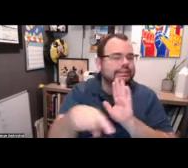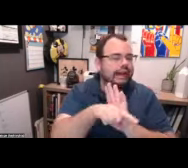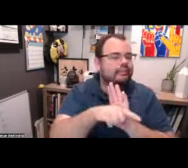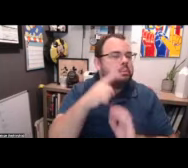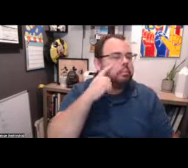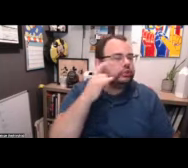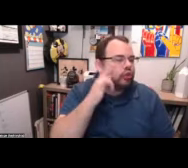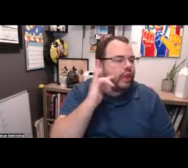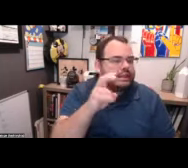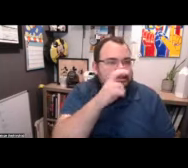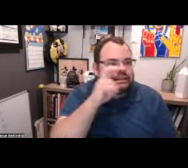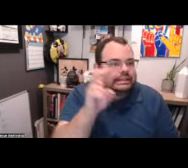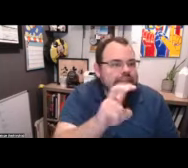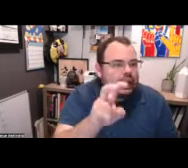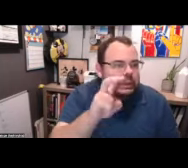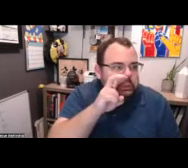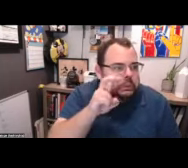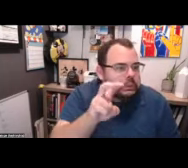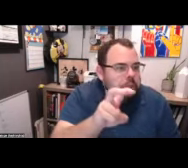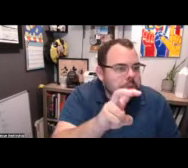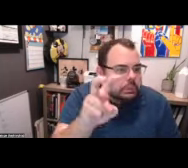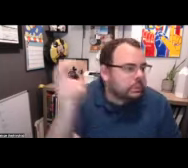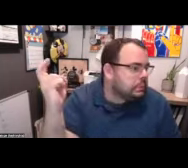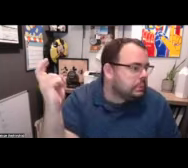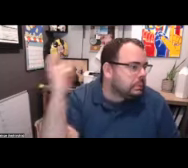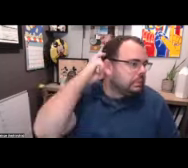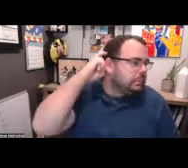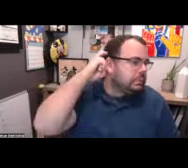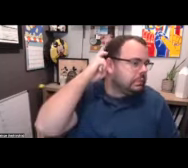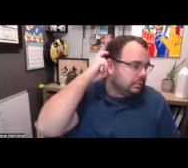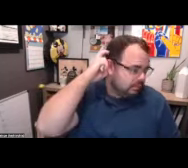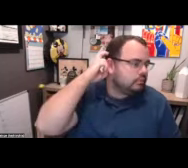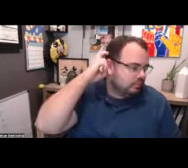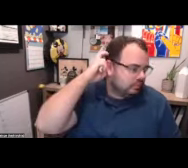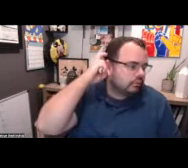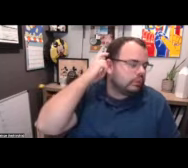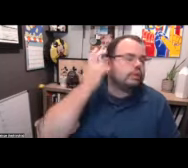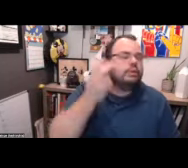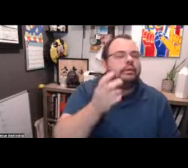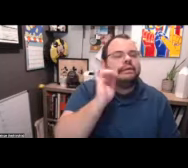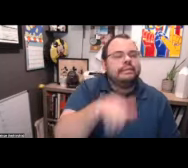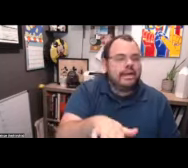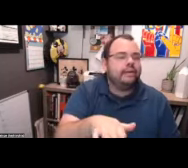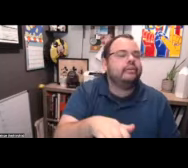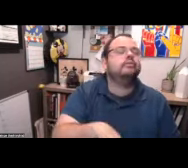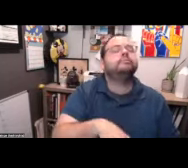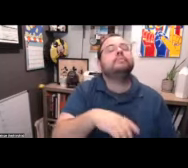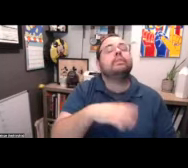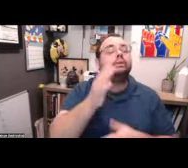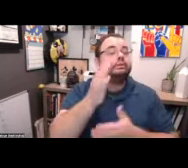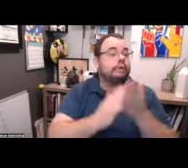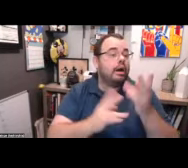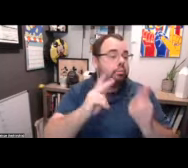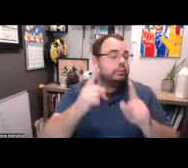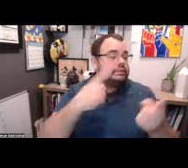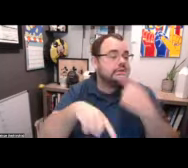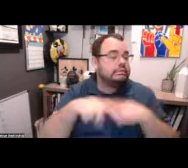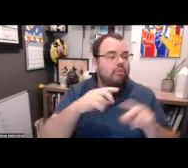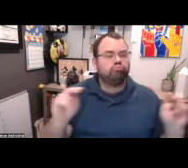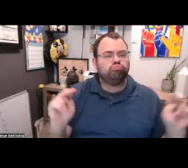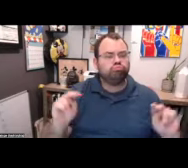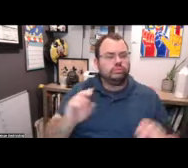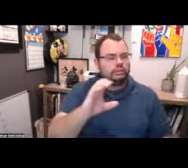bent V. It seems more negative because it's like a snake, right? The same hand shape for snake is the same hand shape they're using for cochlear